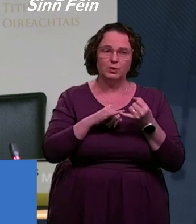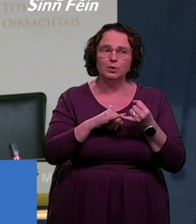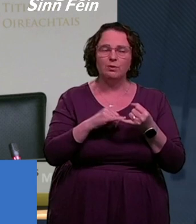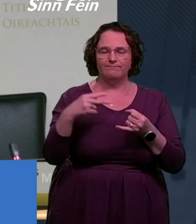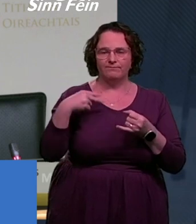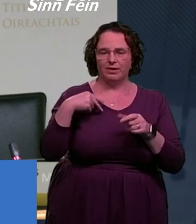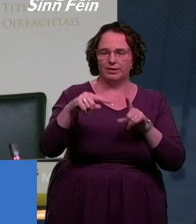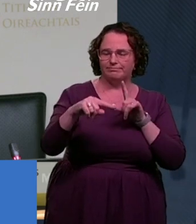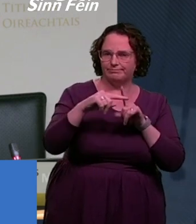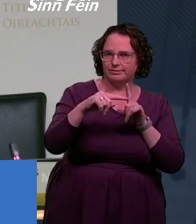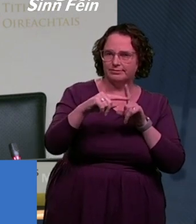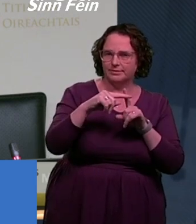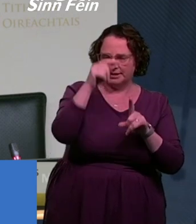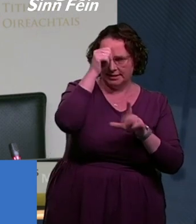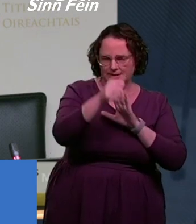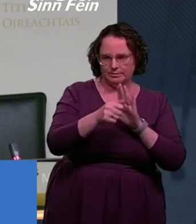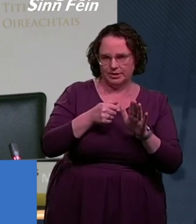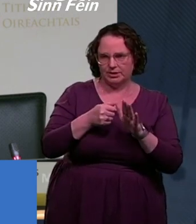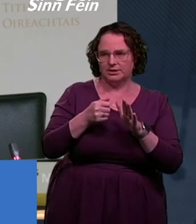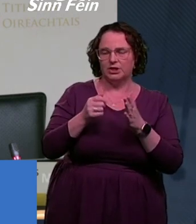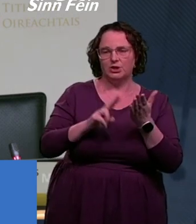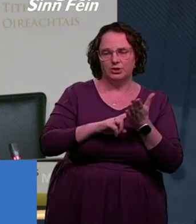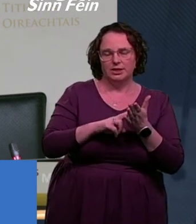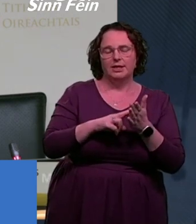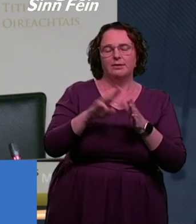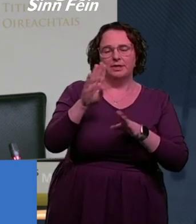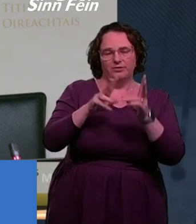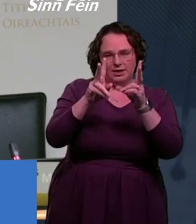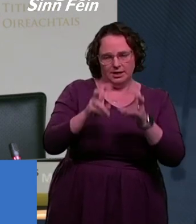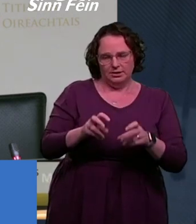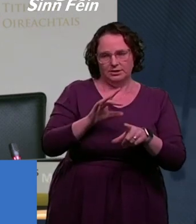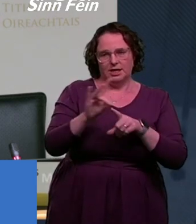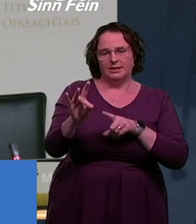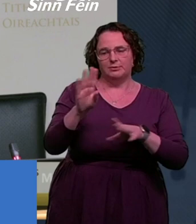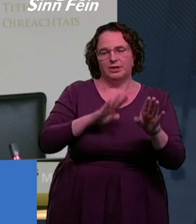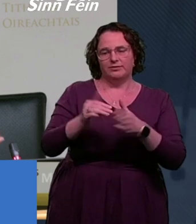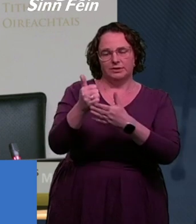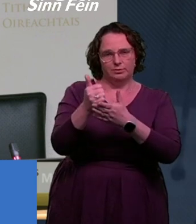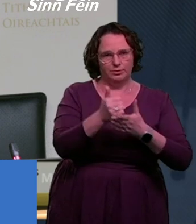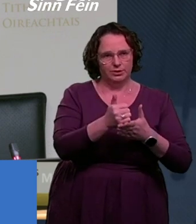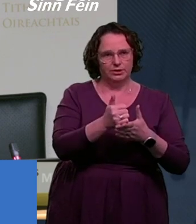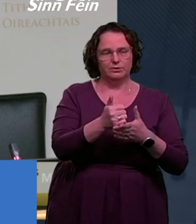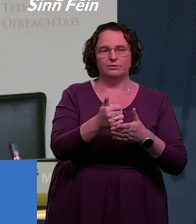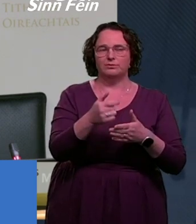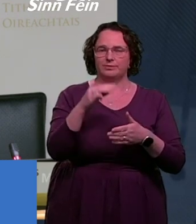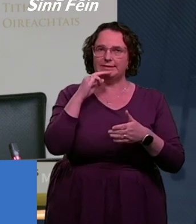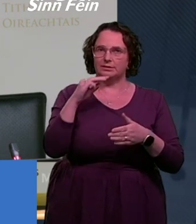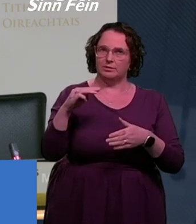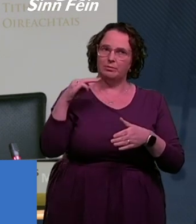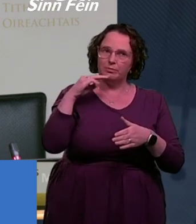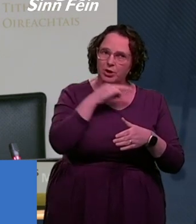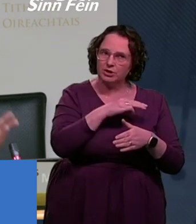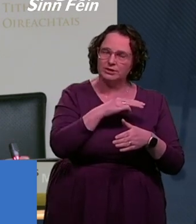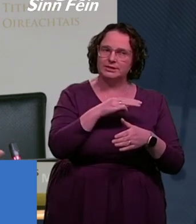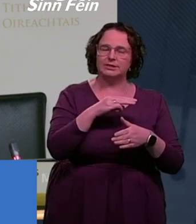positive experiences with behaviour analysis and with those behavioural supports. So I think it's very important to get